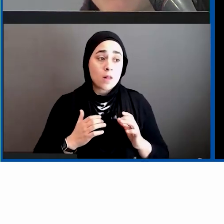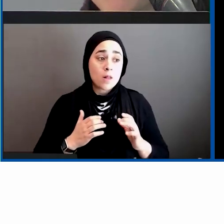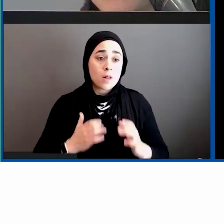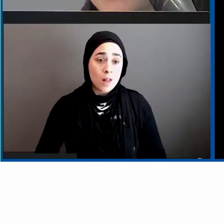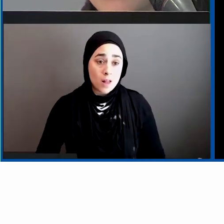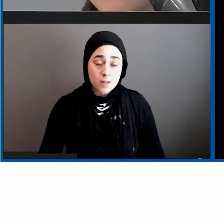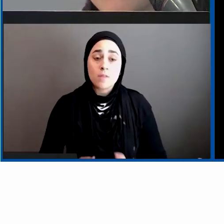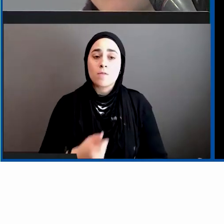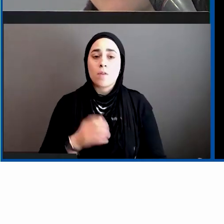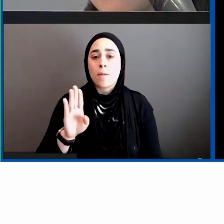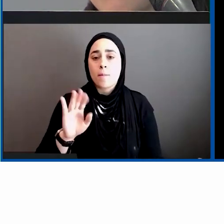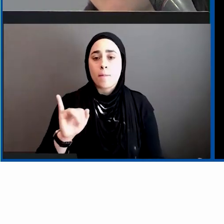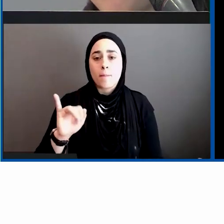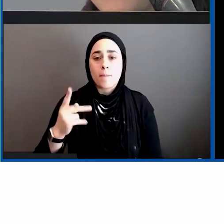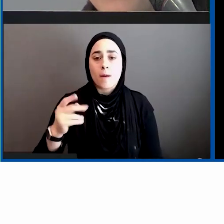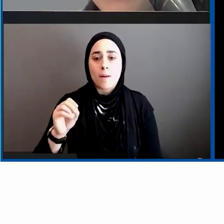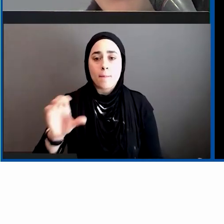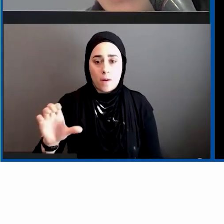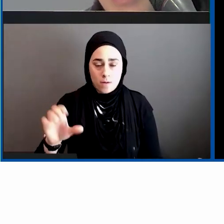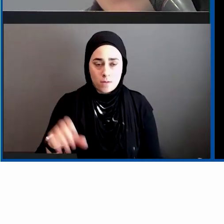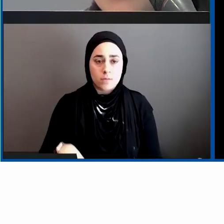a BIPOC population.